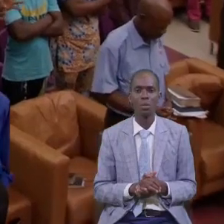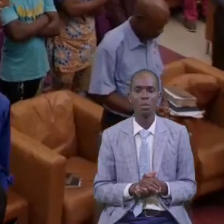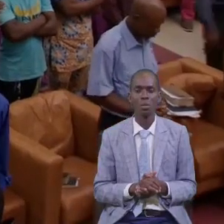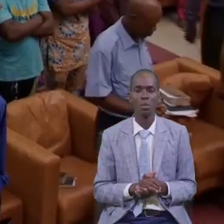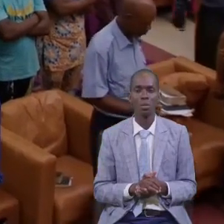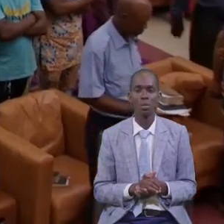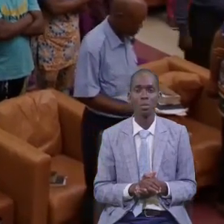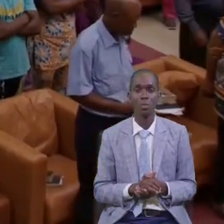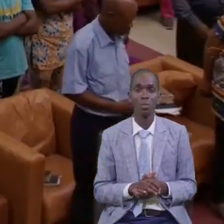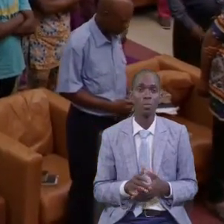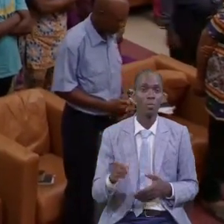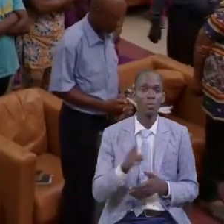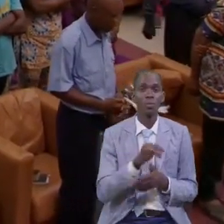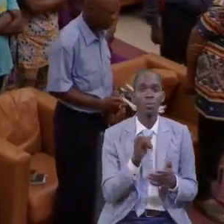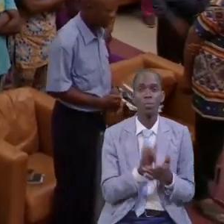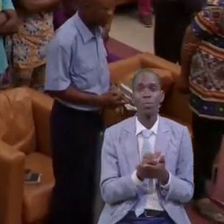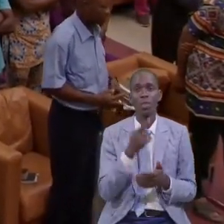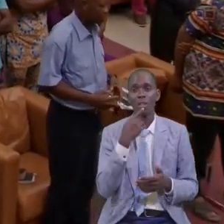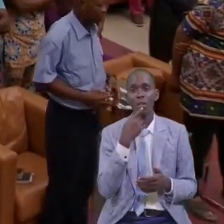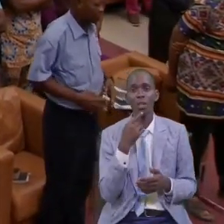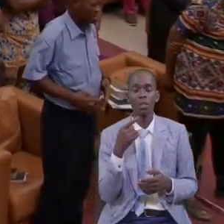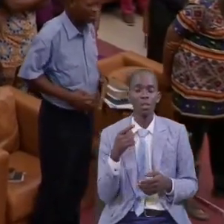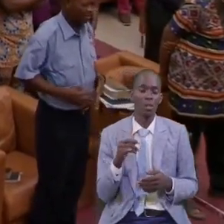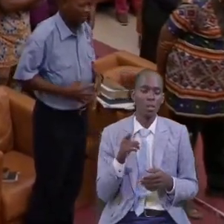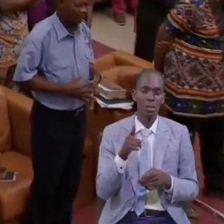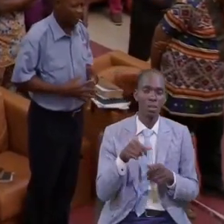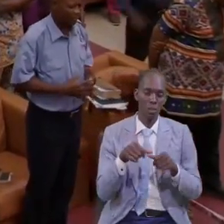He that says he abideth in him